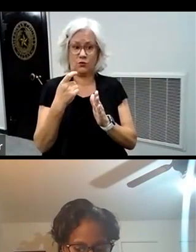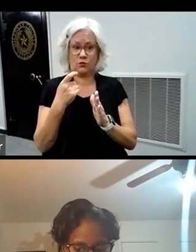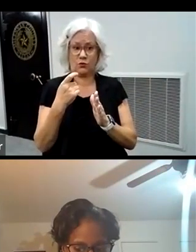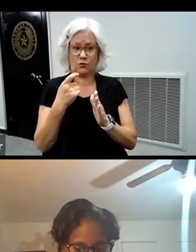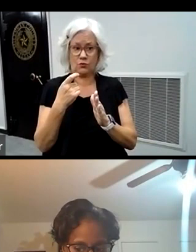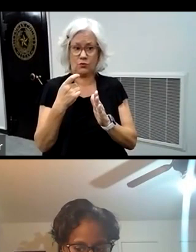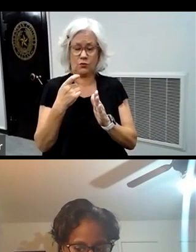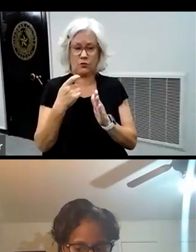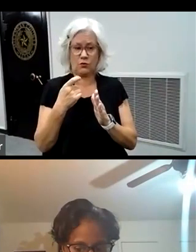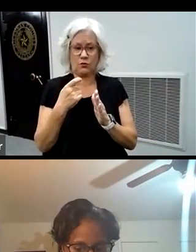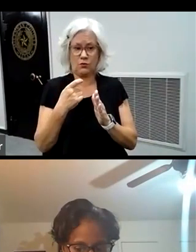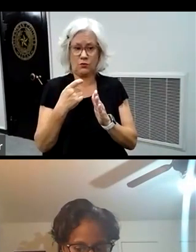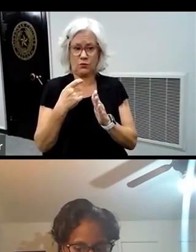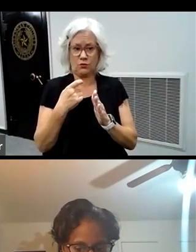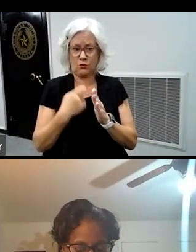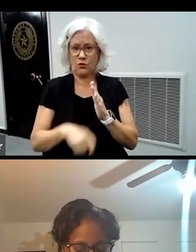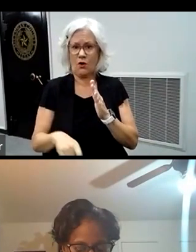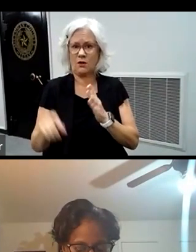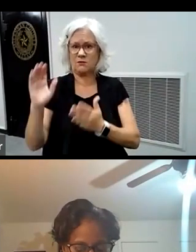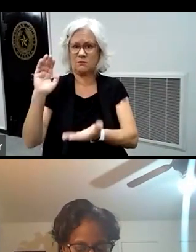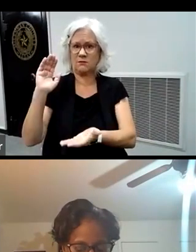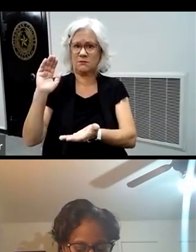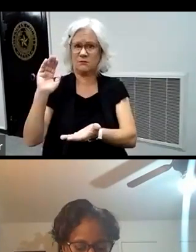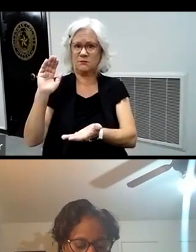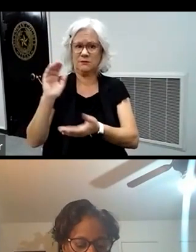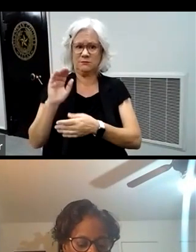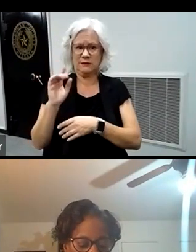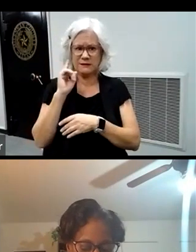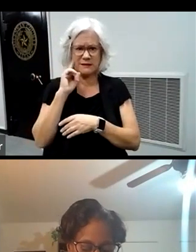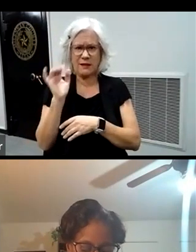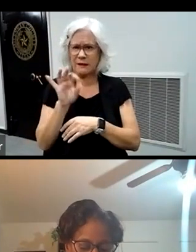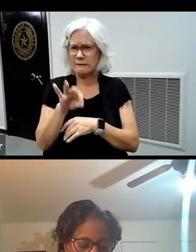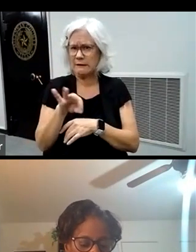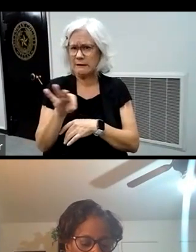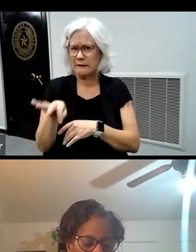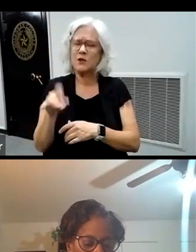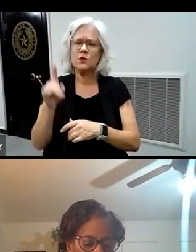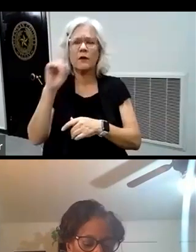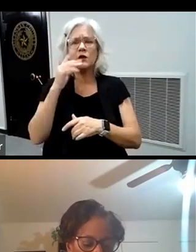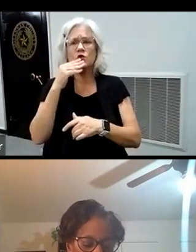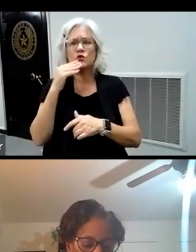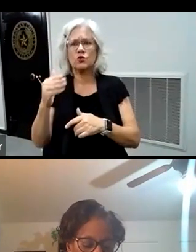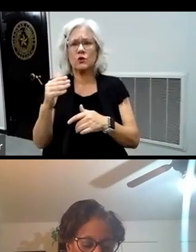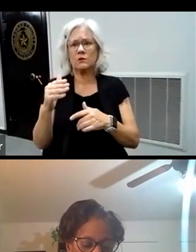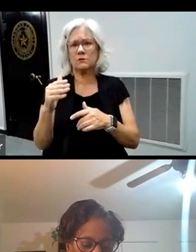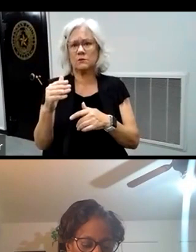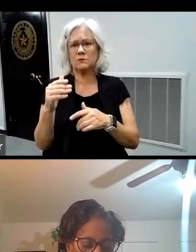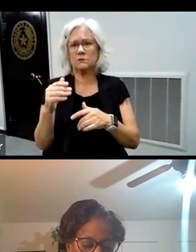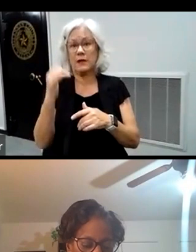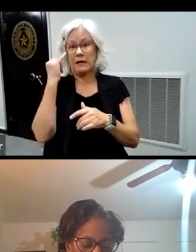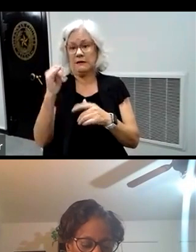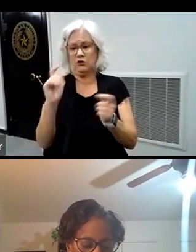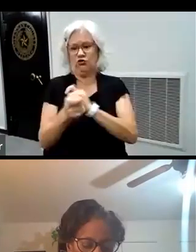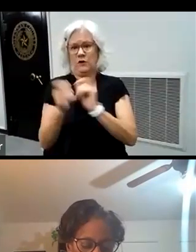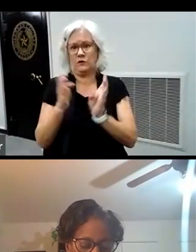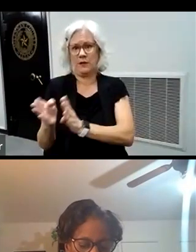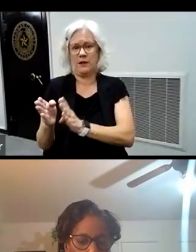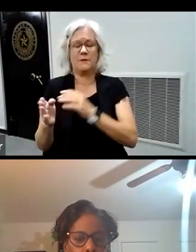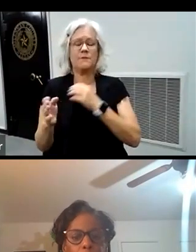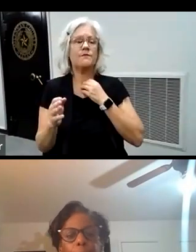month. So I think it's a good for us to make that switch. Okay. All right.